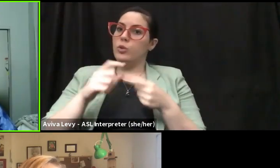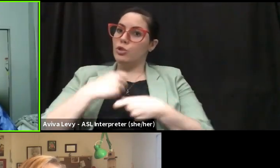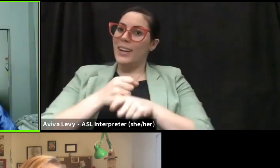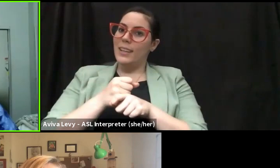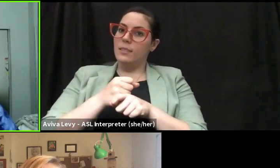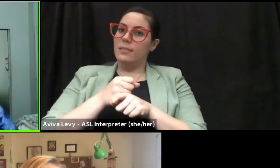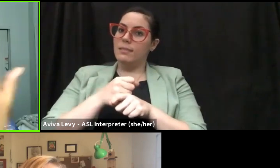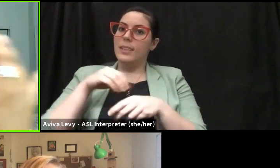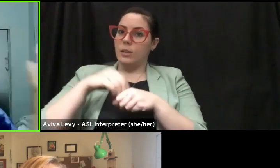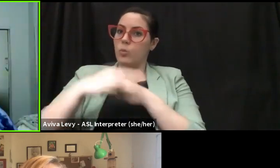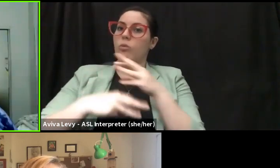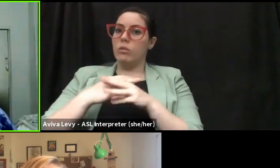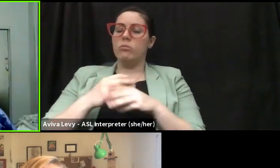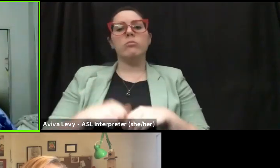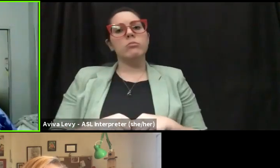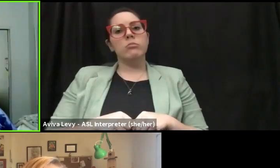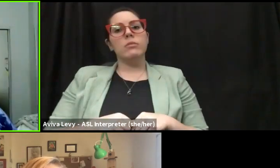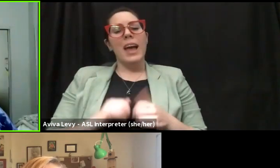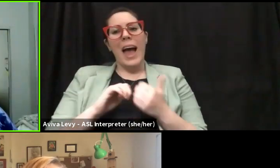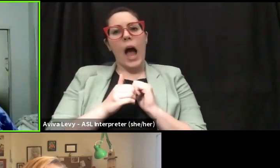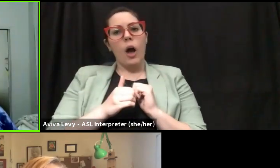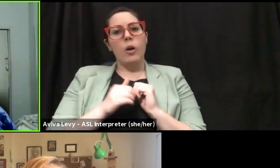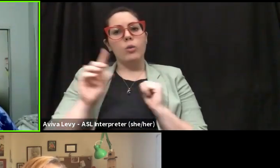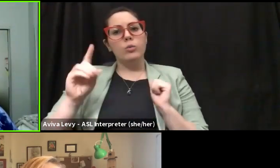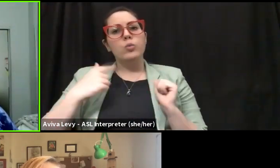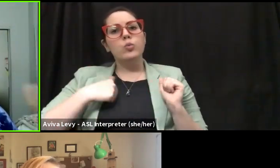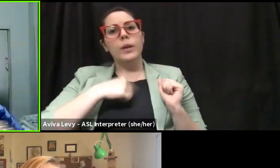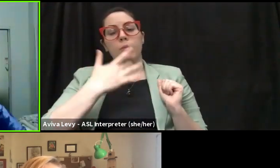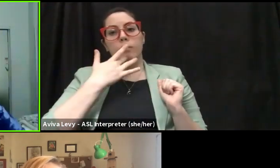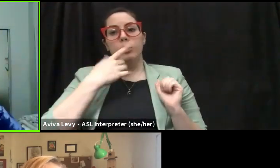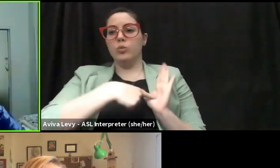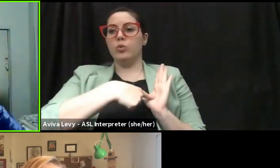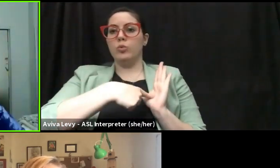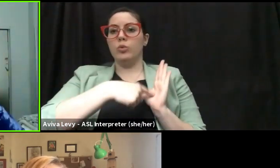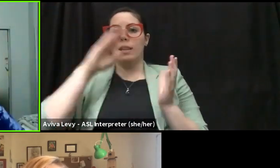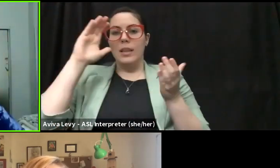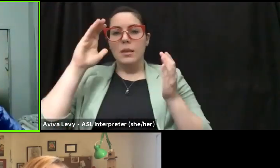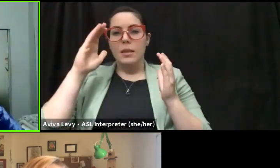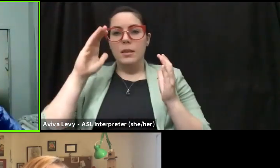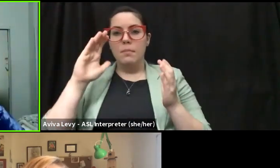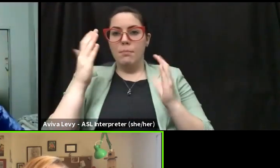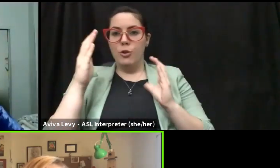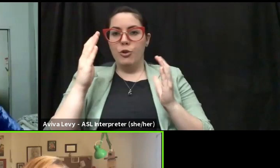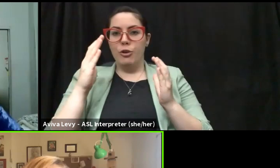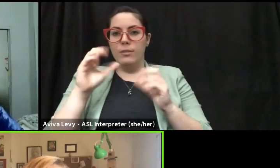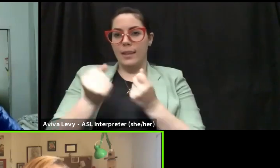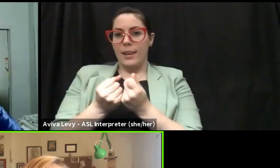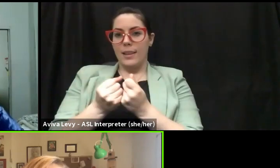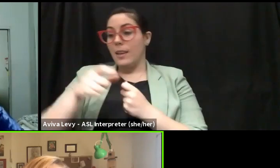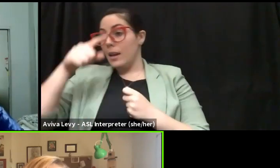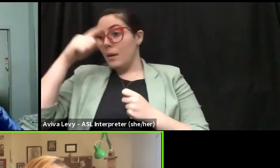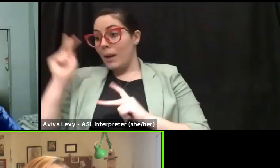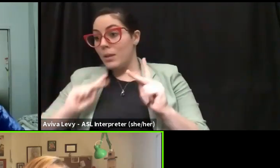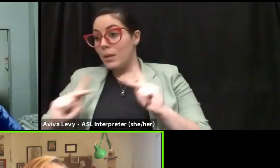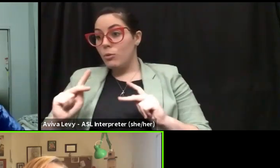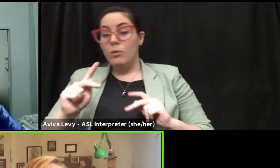to mirror society. Black people and people of color just don't